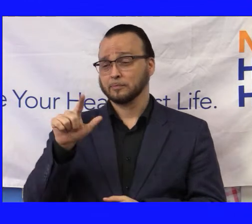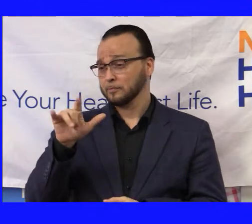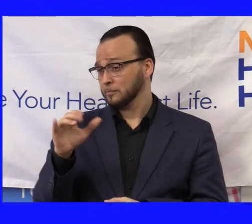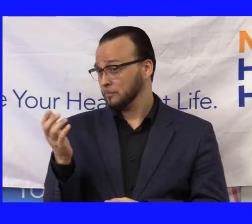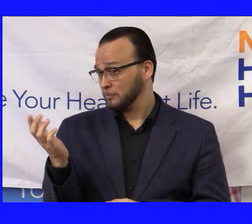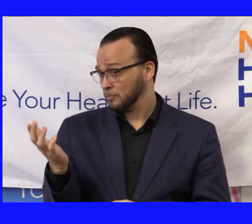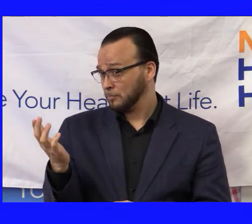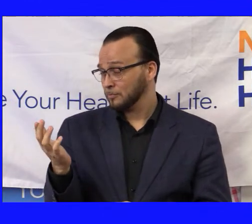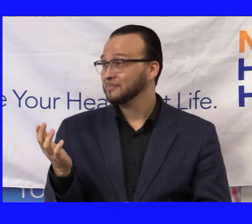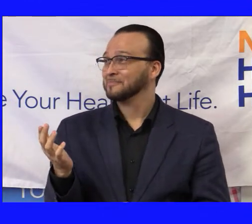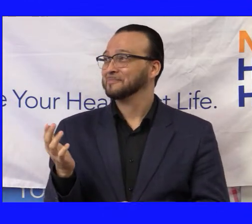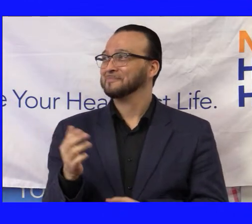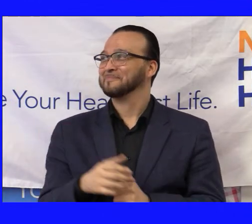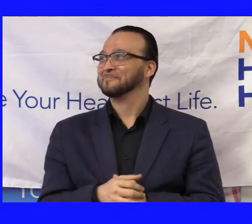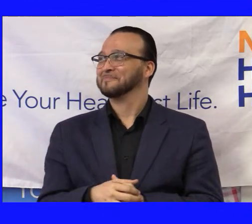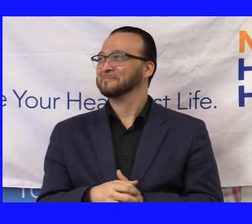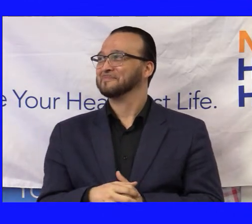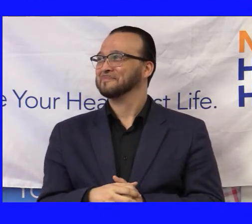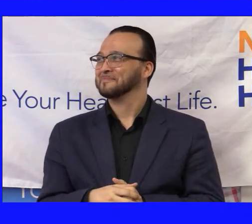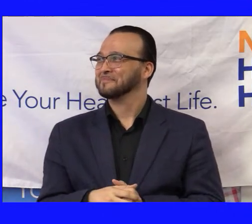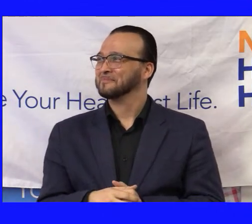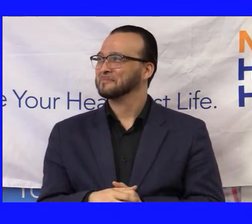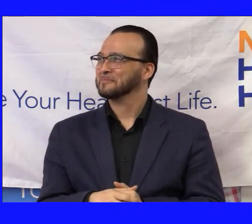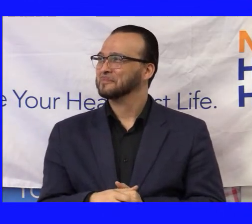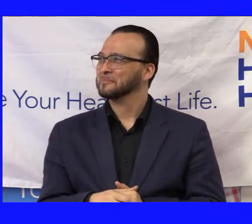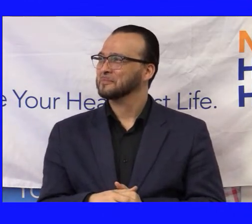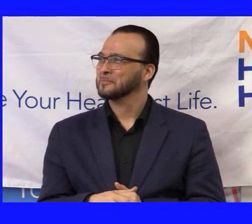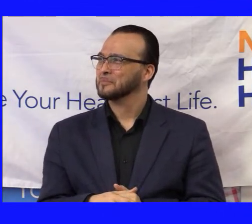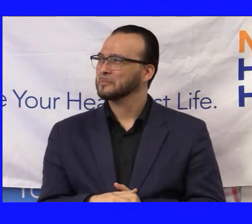I think you're sorry.